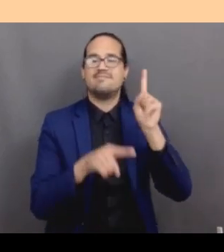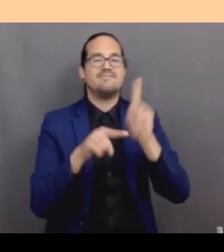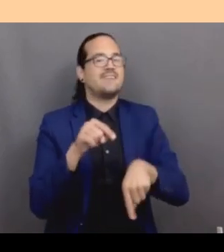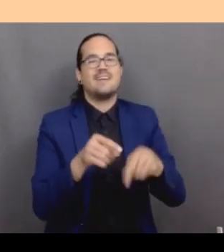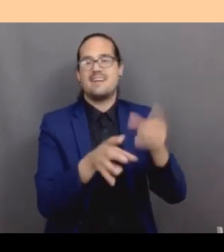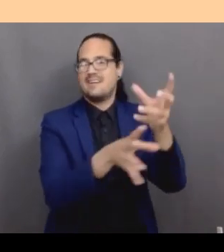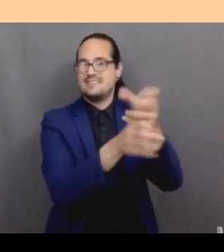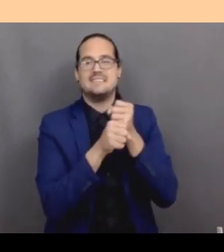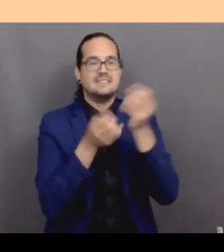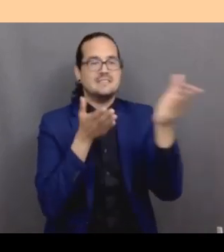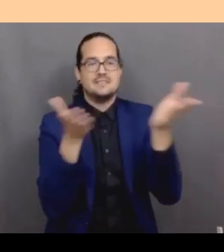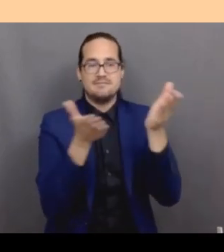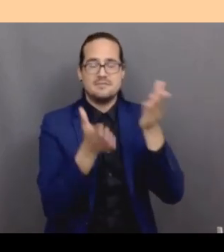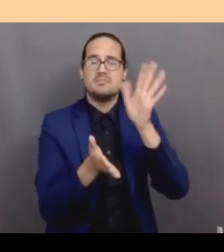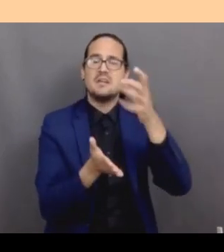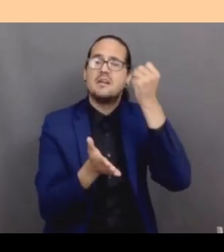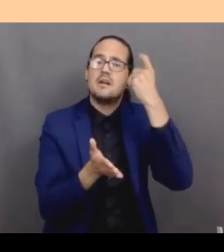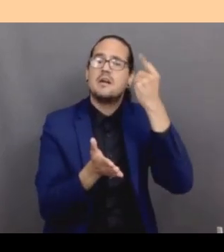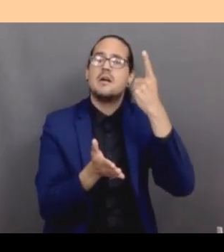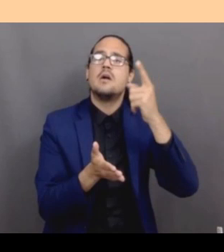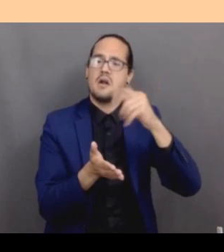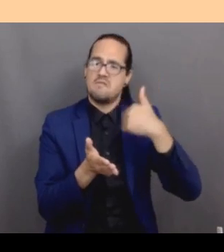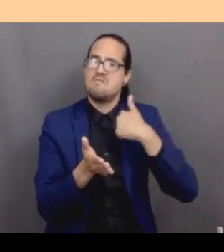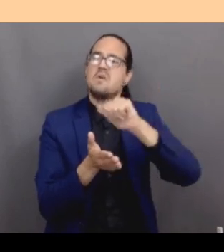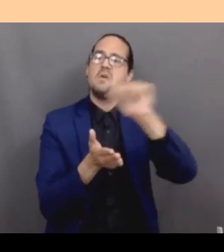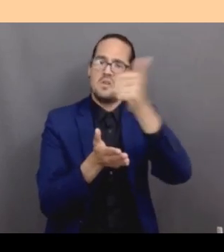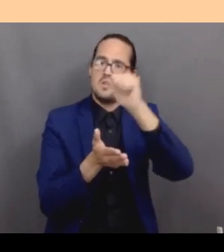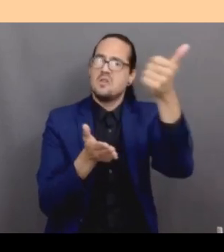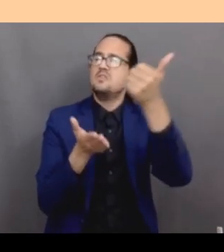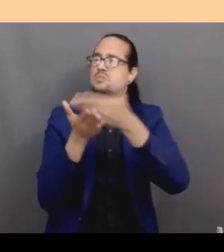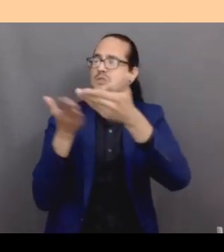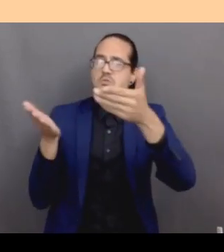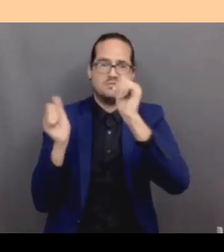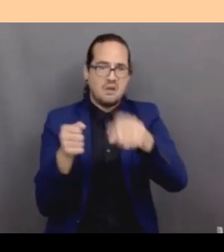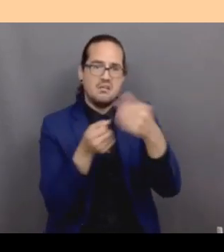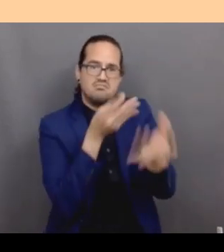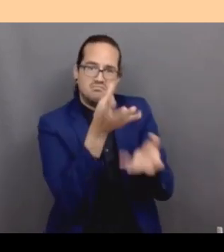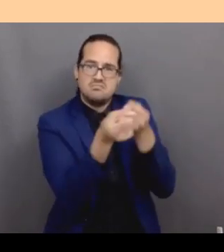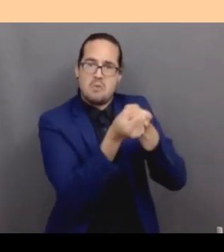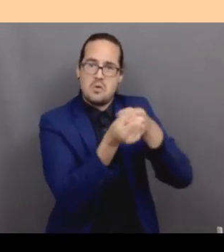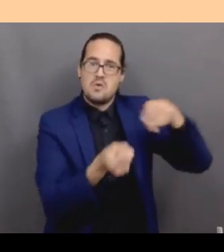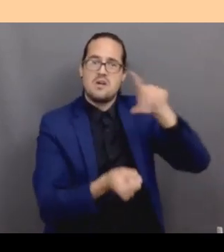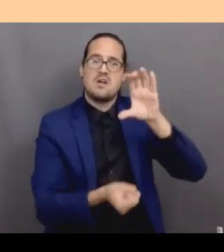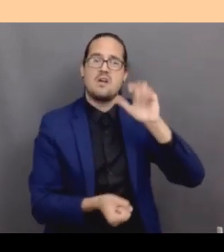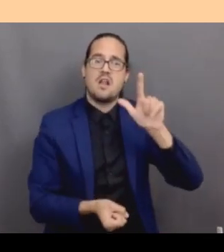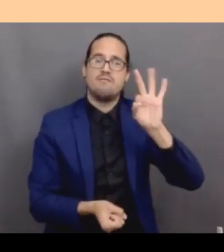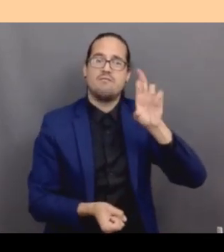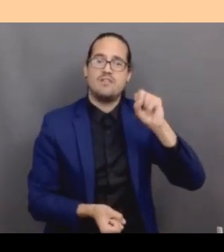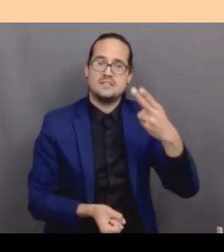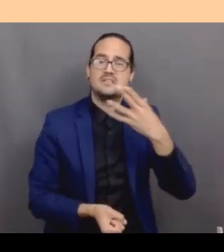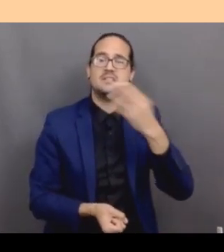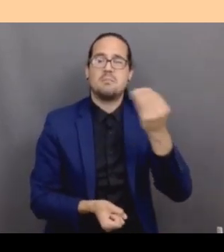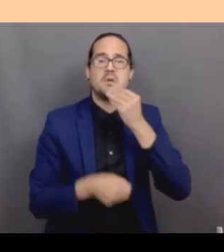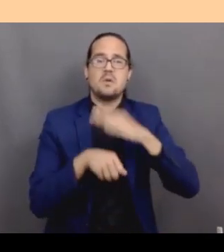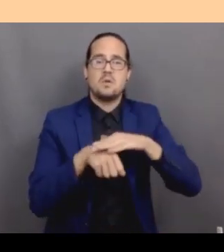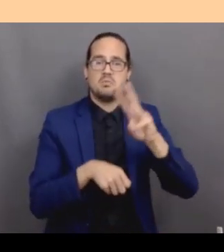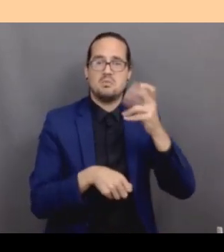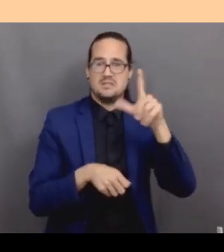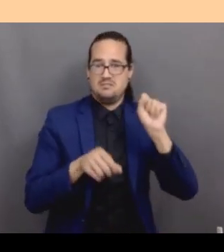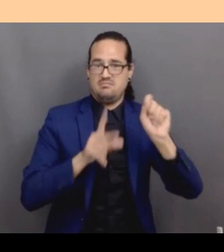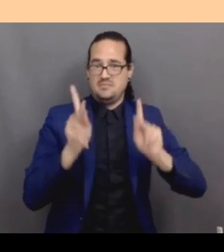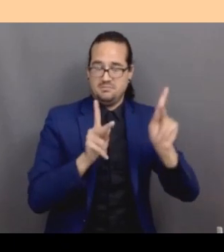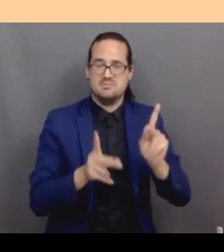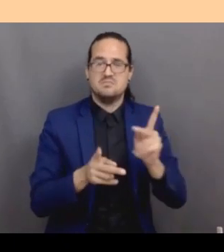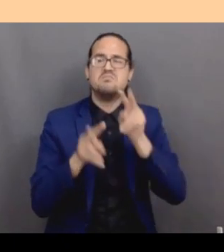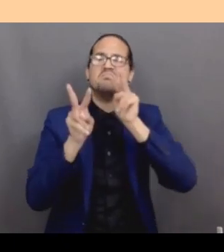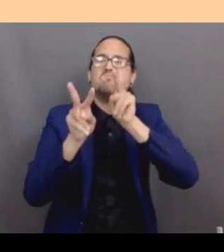get it started. So just stay tuned for that new program. Our Aging and Adult Services program continues